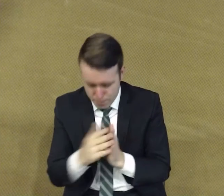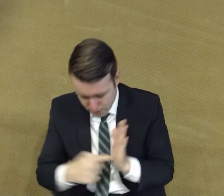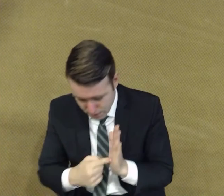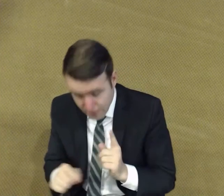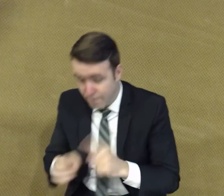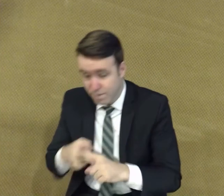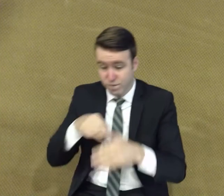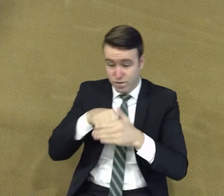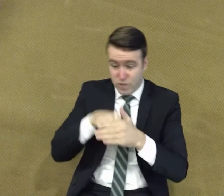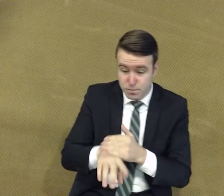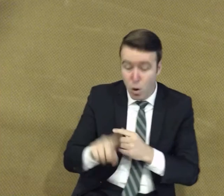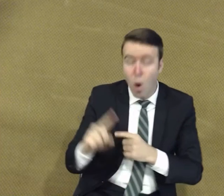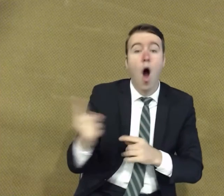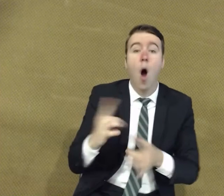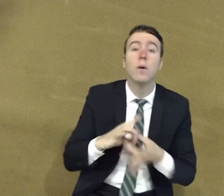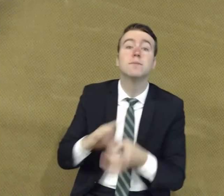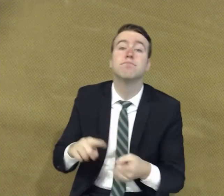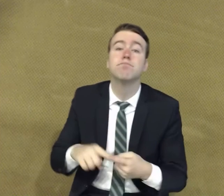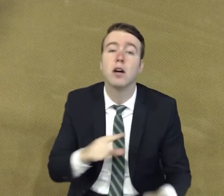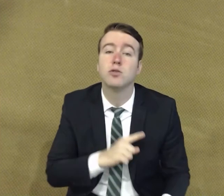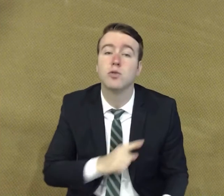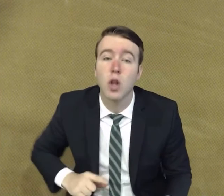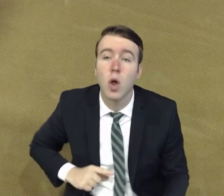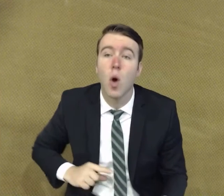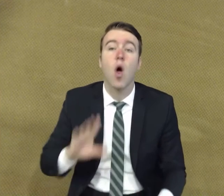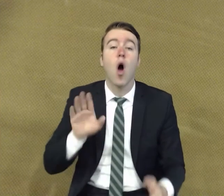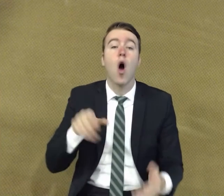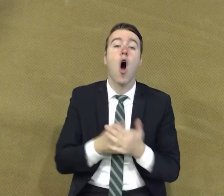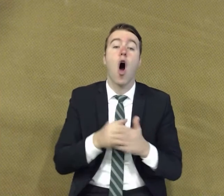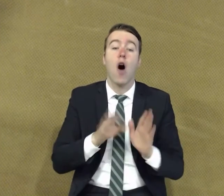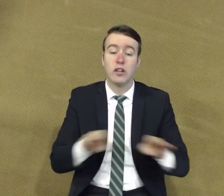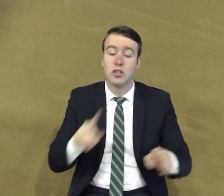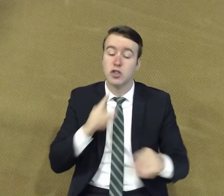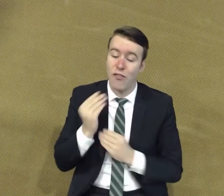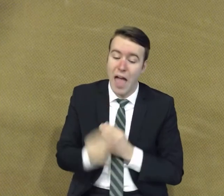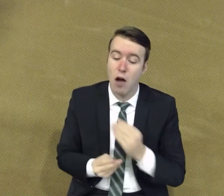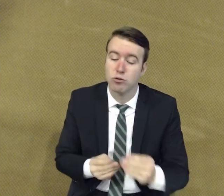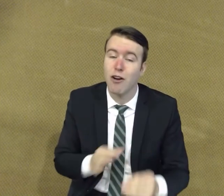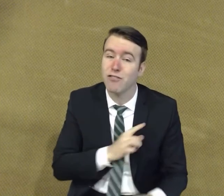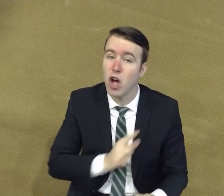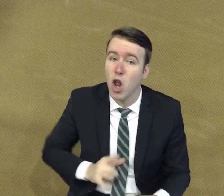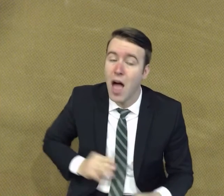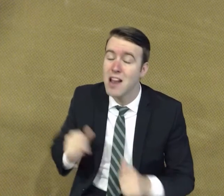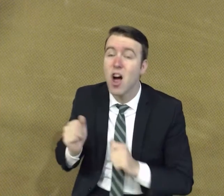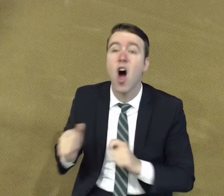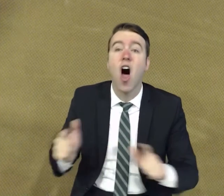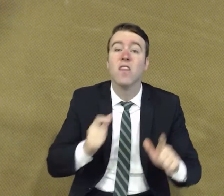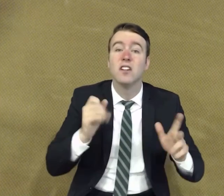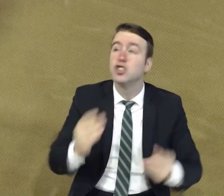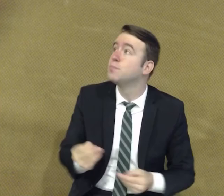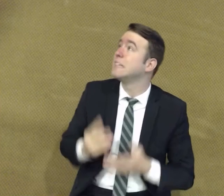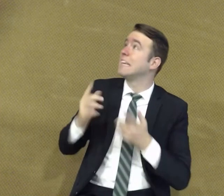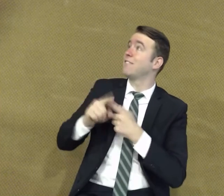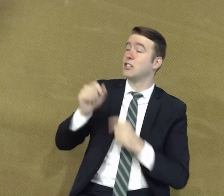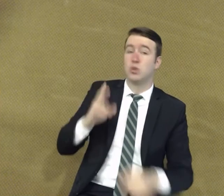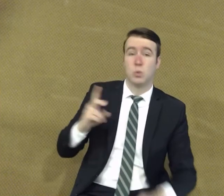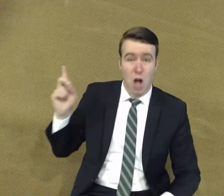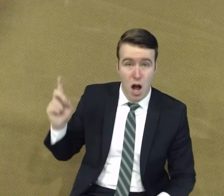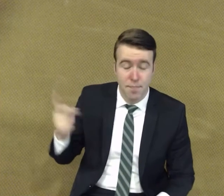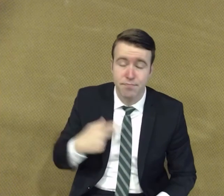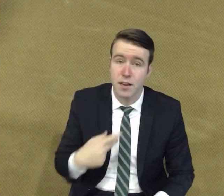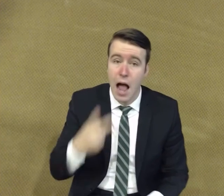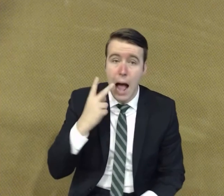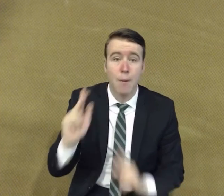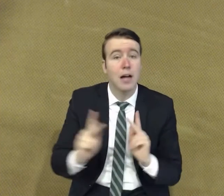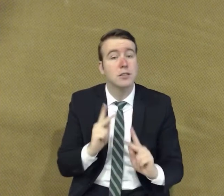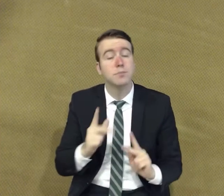the firstborn always belong to the Lord, and all the children are the heritage of the Lord, and all of them should be given to God. I